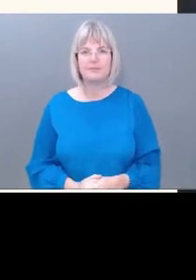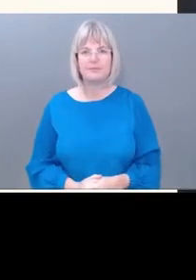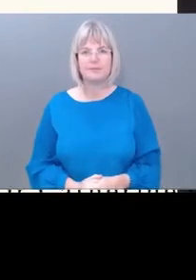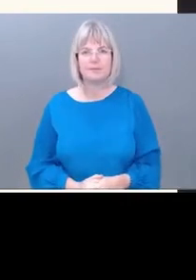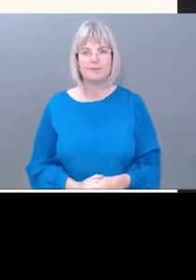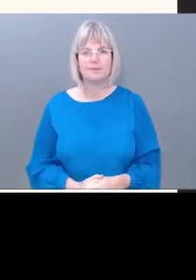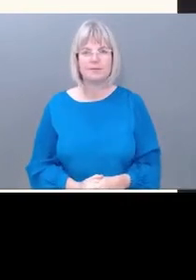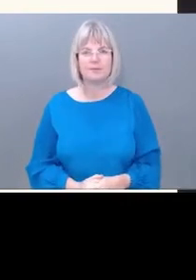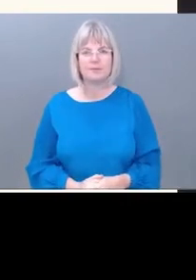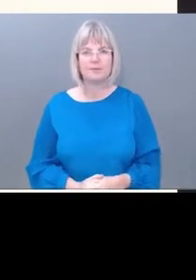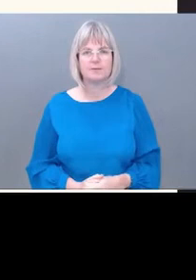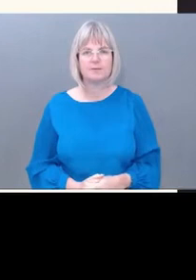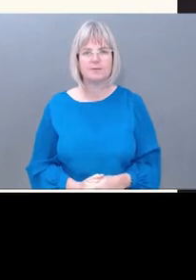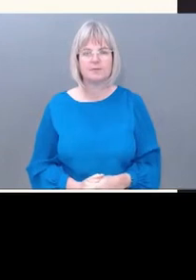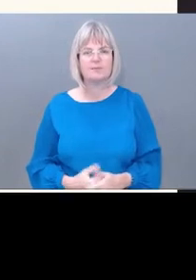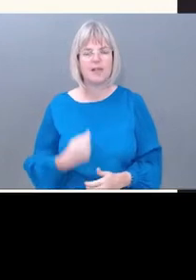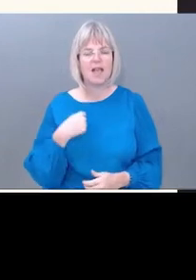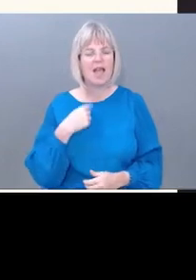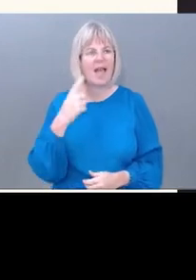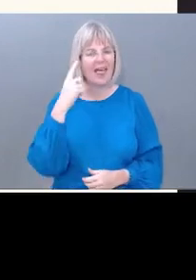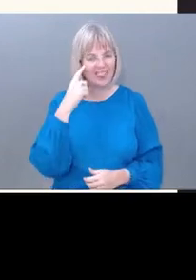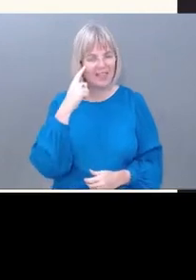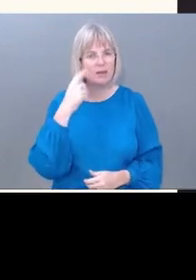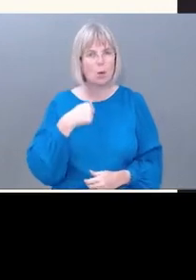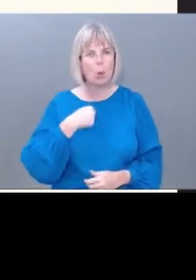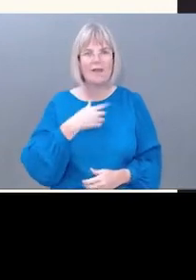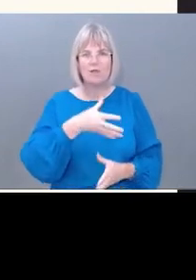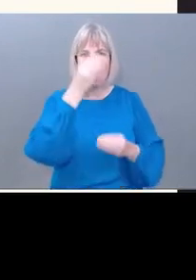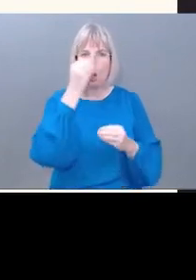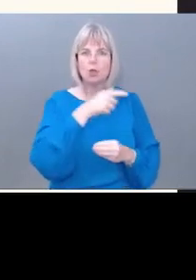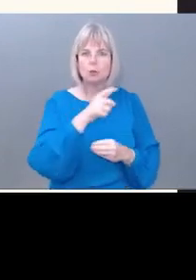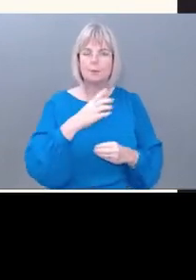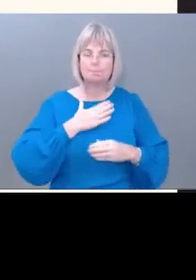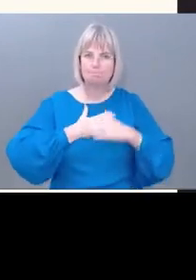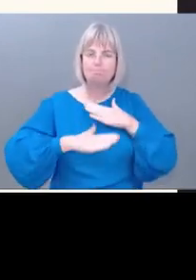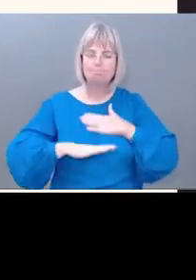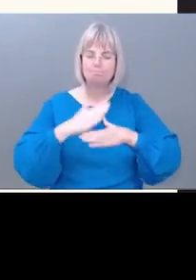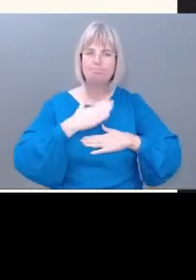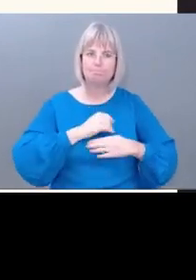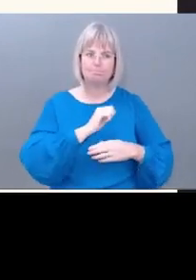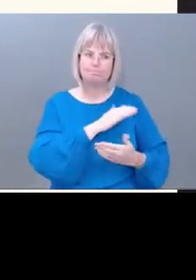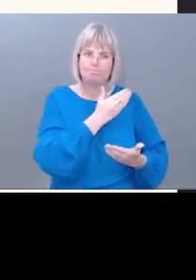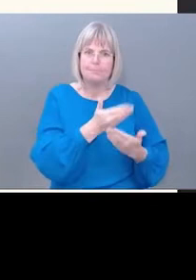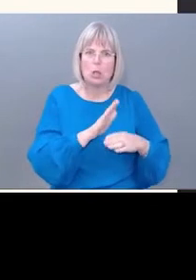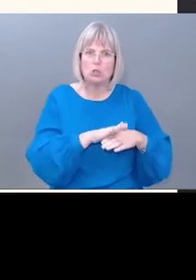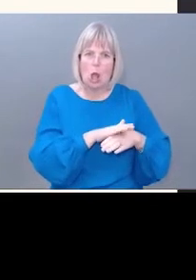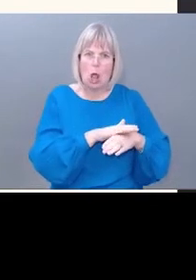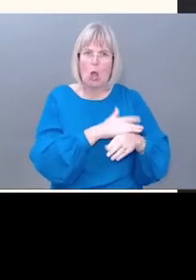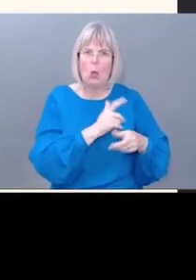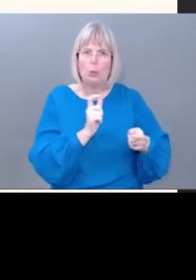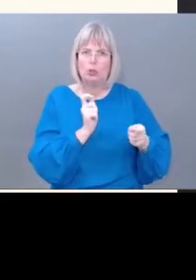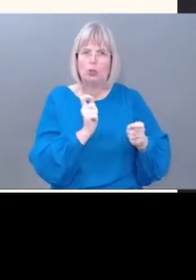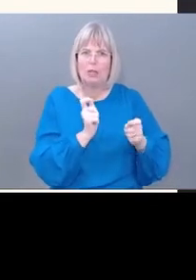I think we've learned to be patient in the face of the slow pace of change. I think we came with a certain